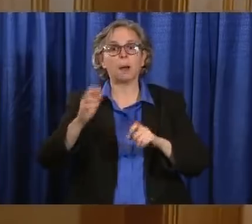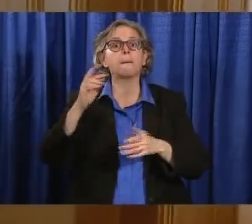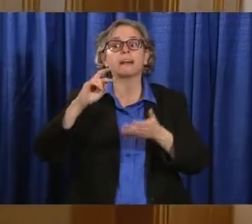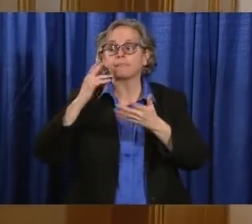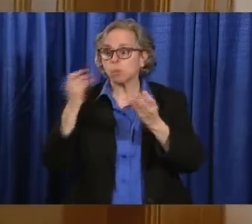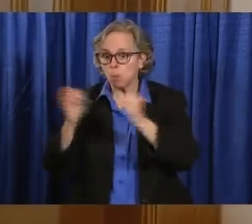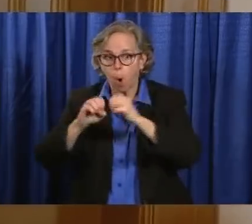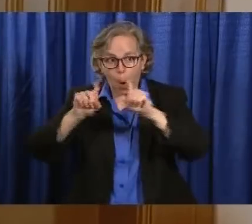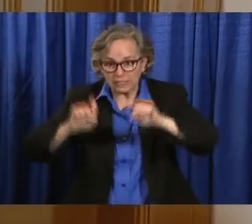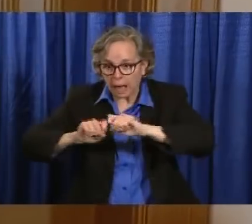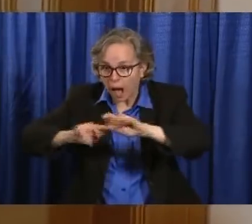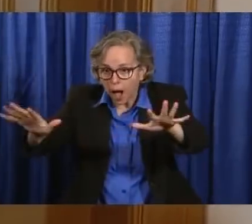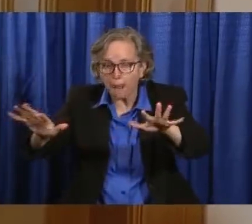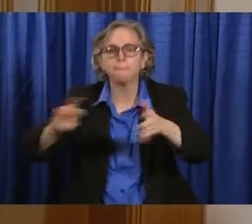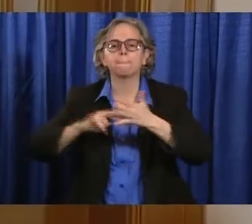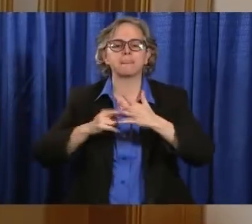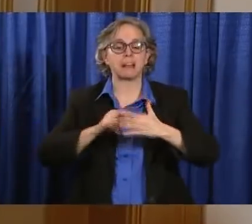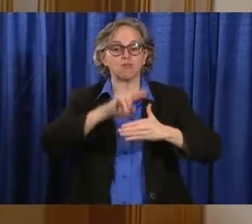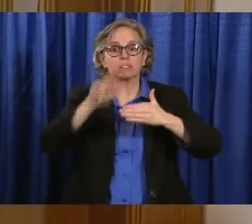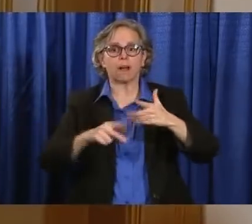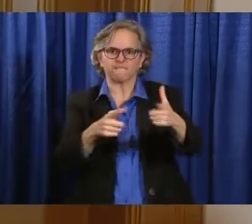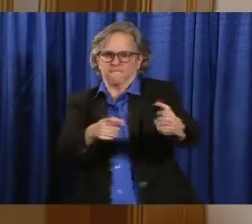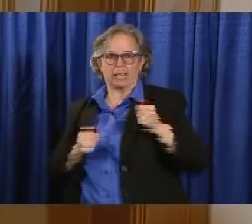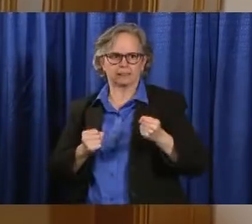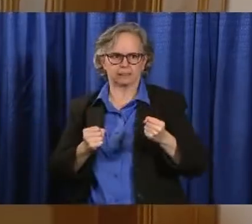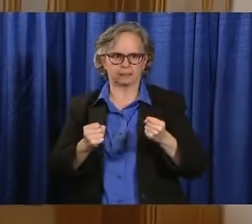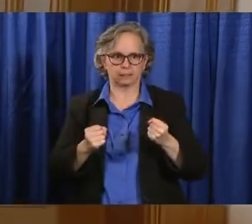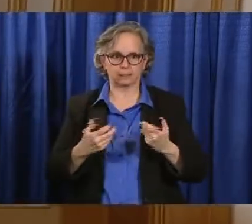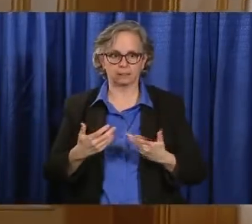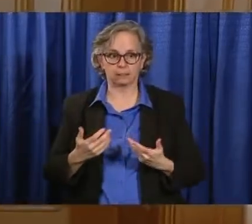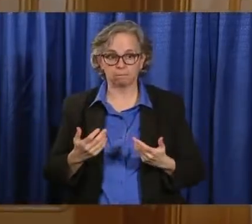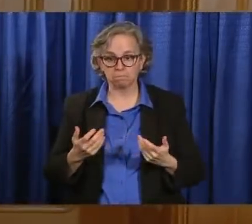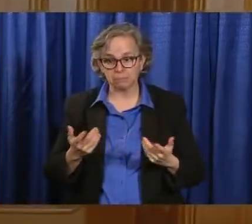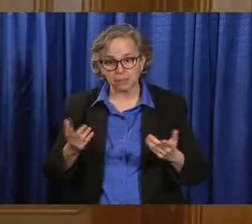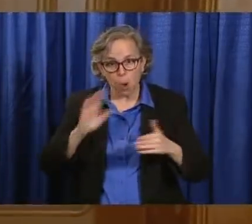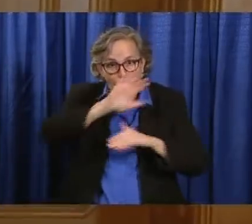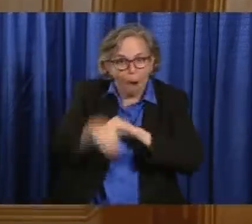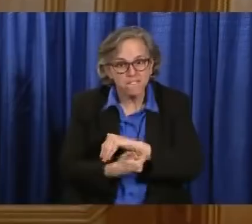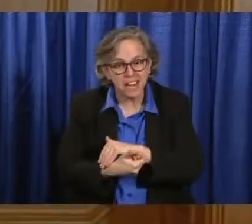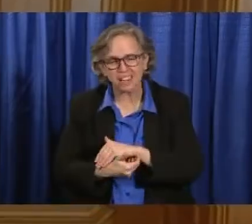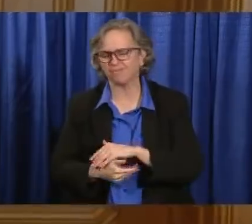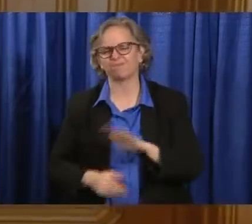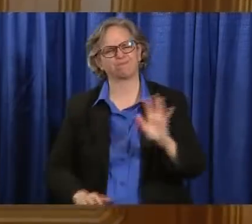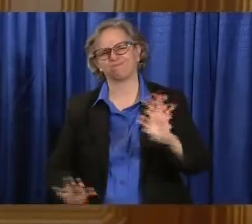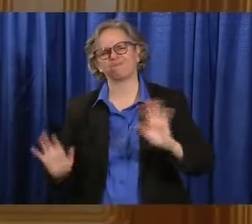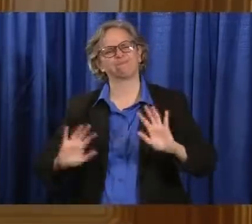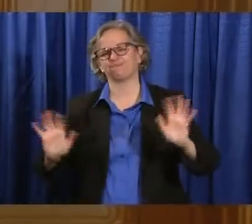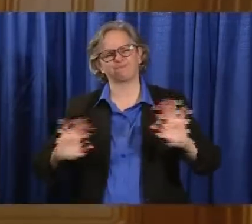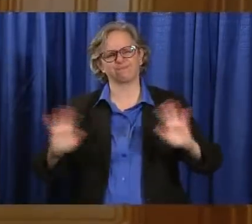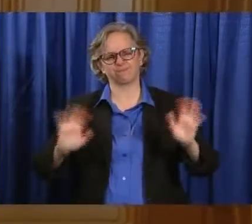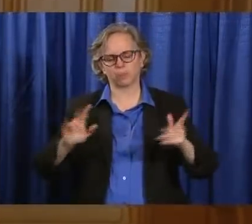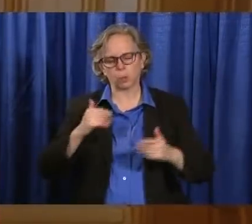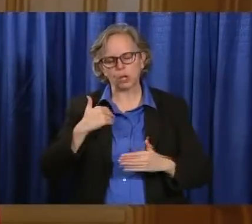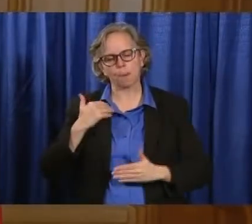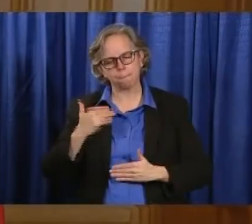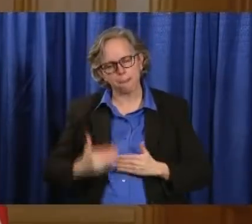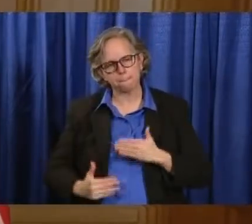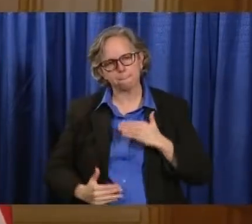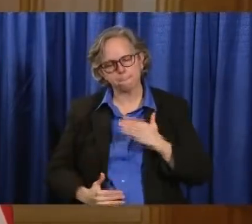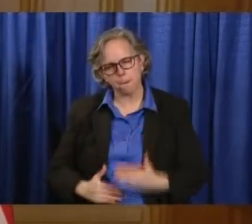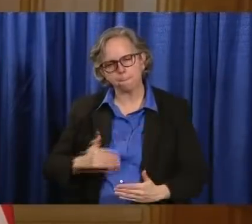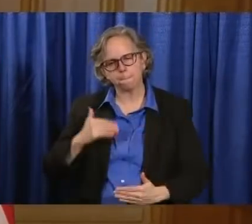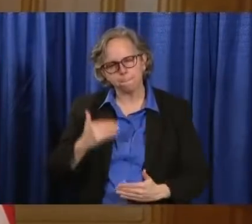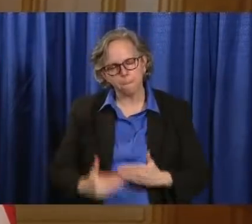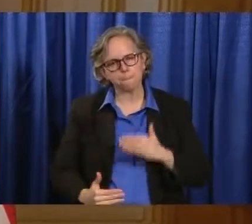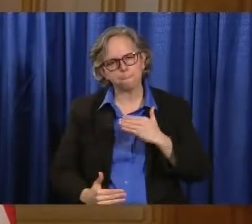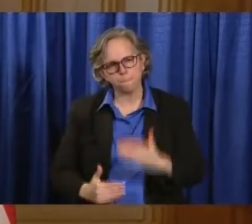forward. It's not going to move forward overnight. We're not going to be where we need to be overnight, but we're making progress in that area, and I wanted to share